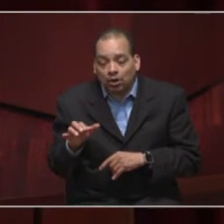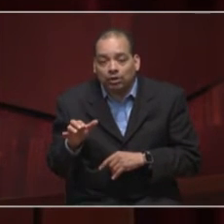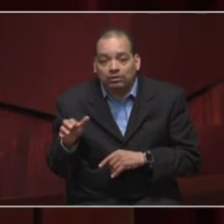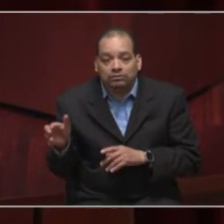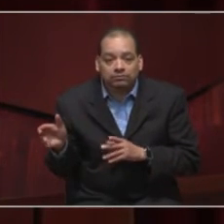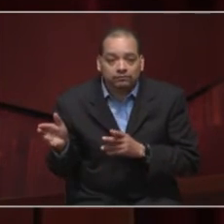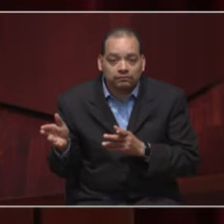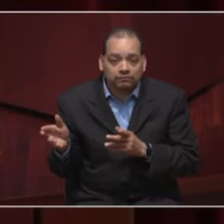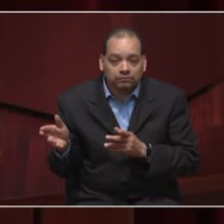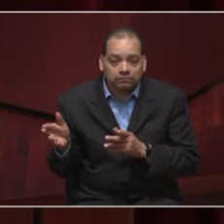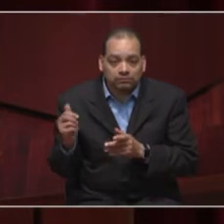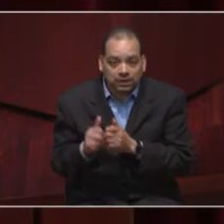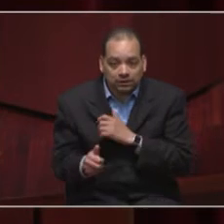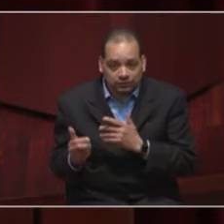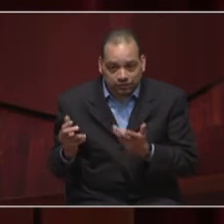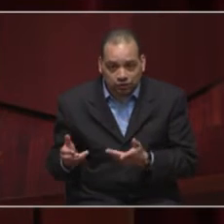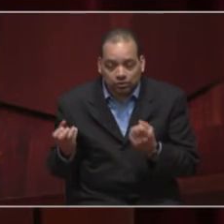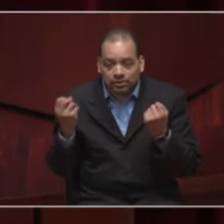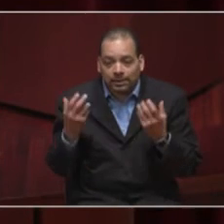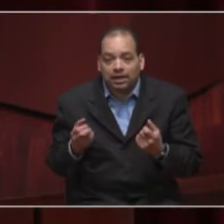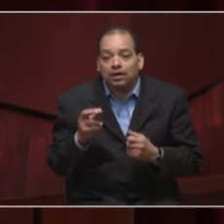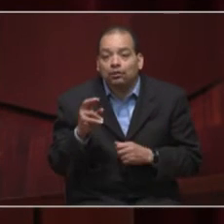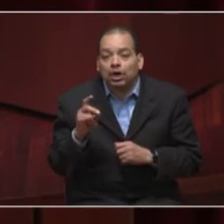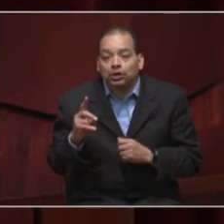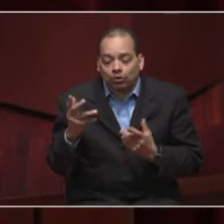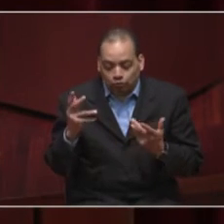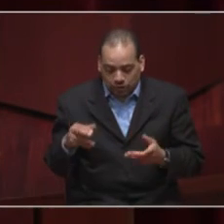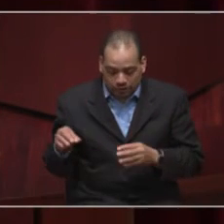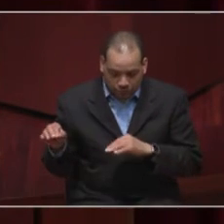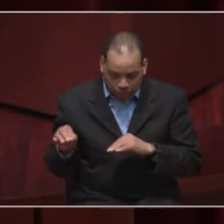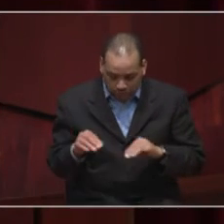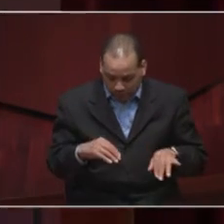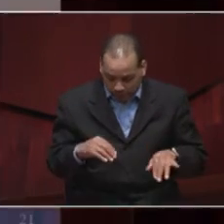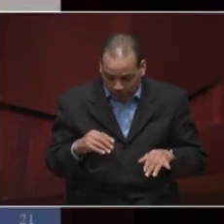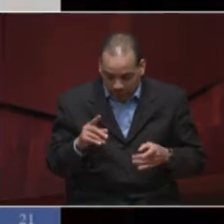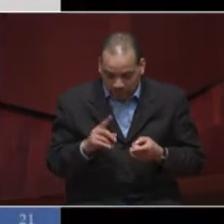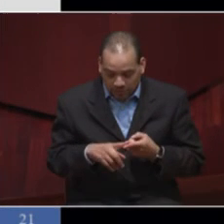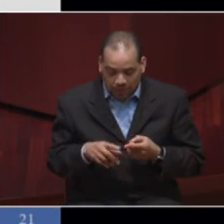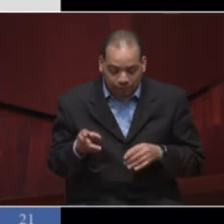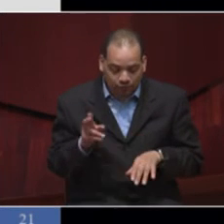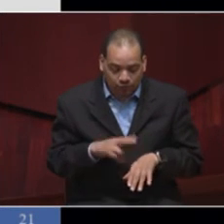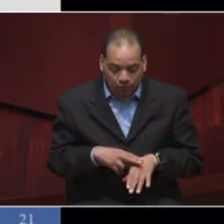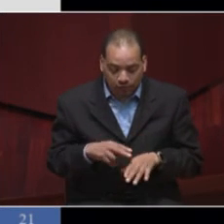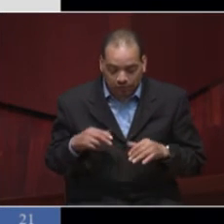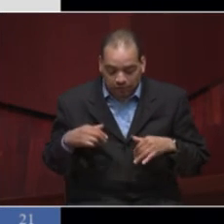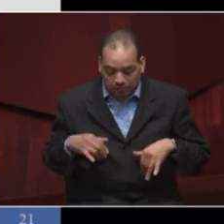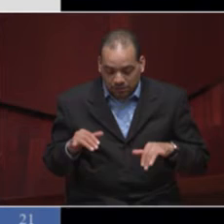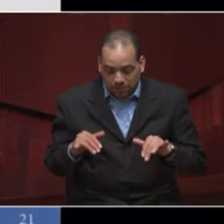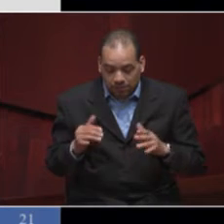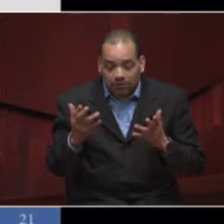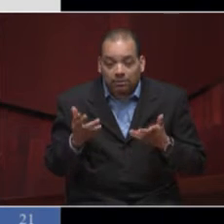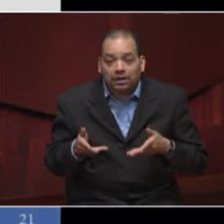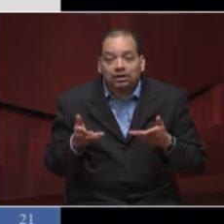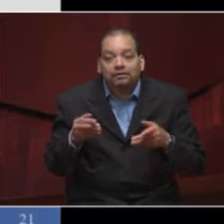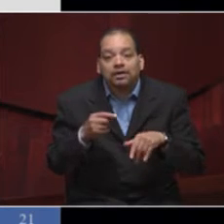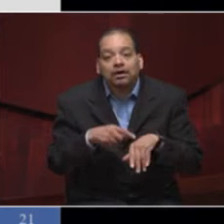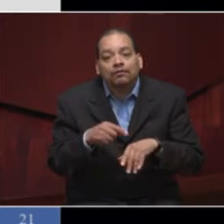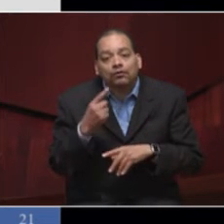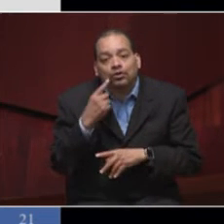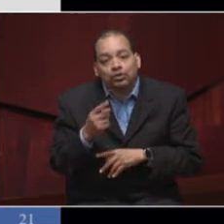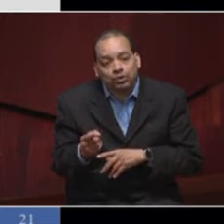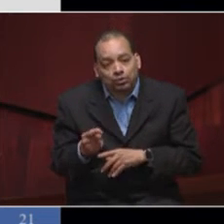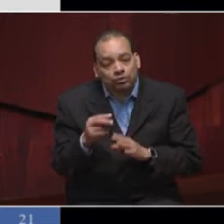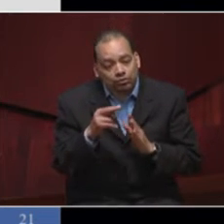records have already been physically transferred, there is, of course, still plenty of time for you to finish your